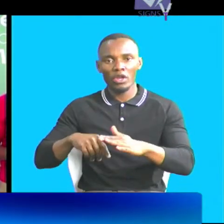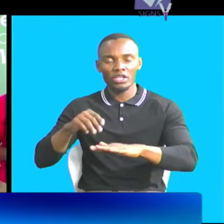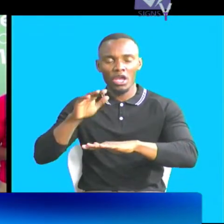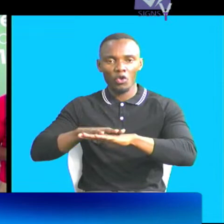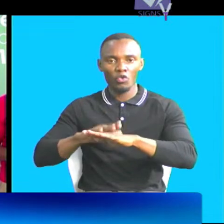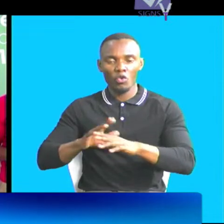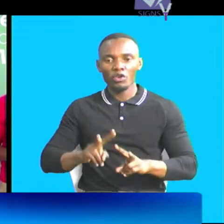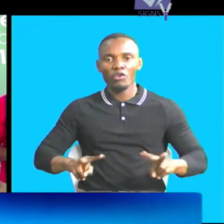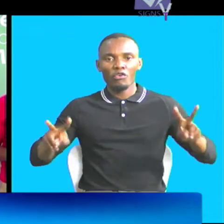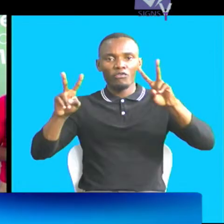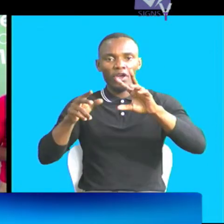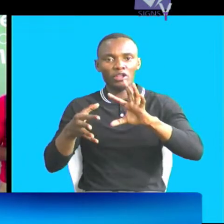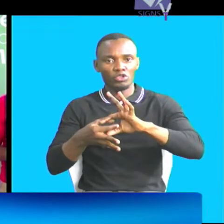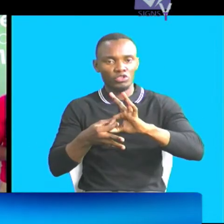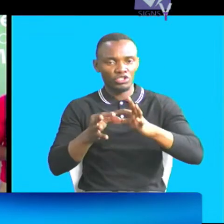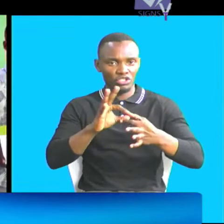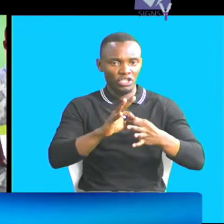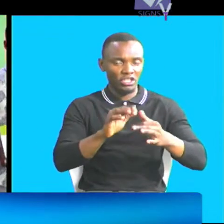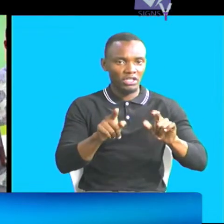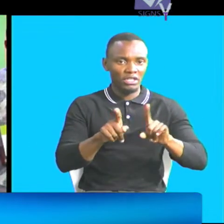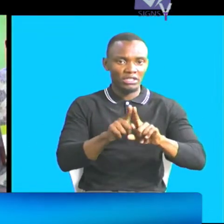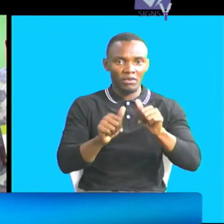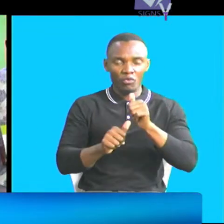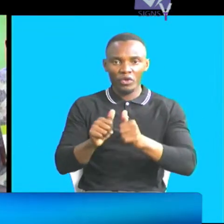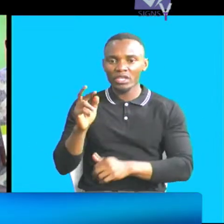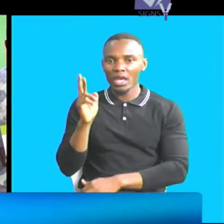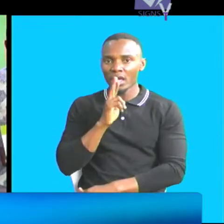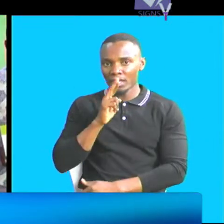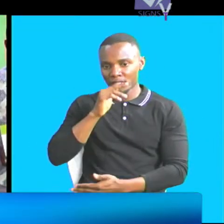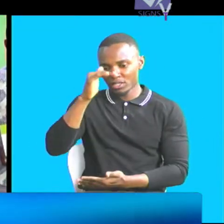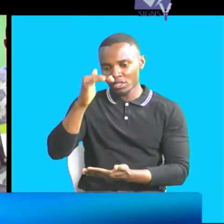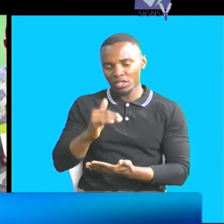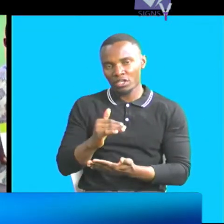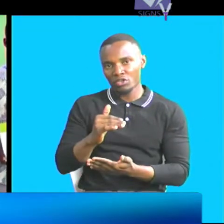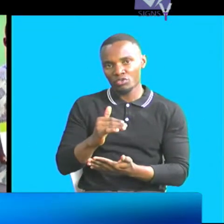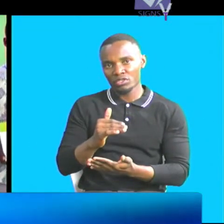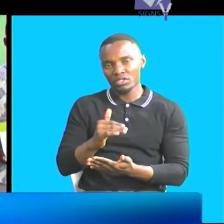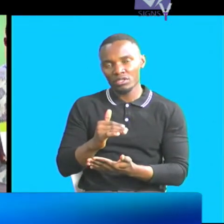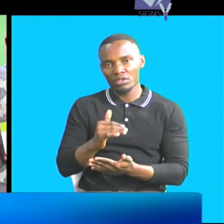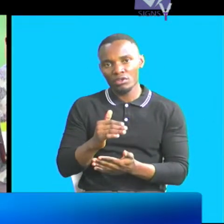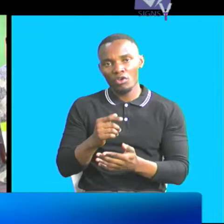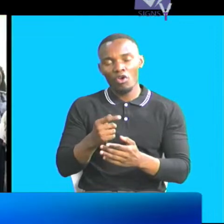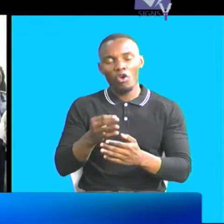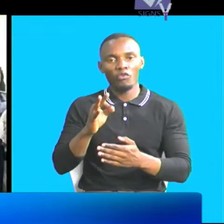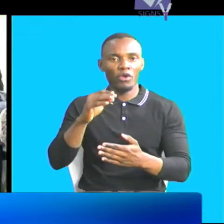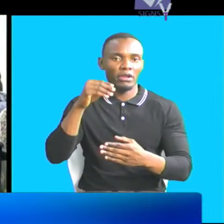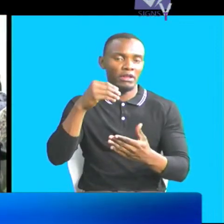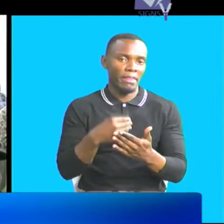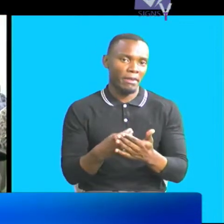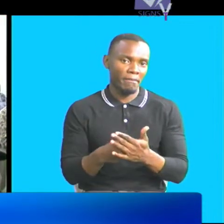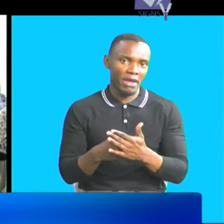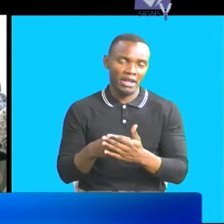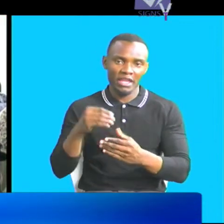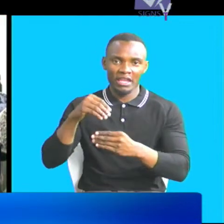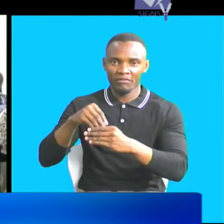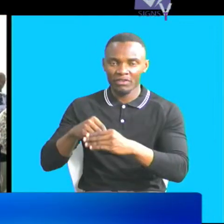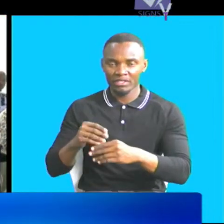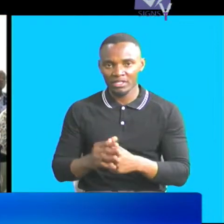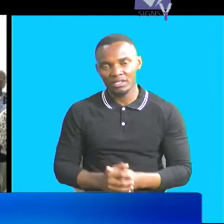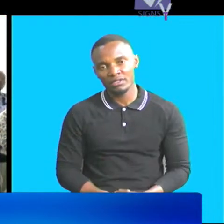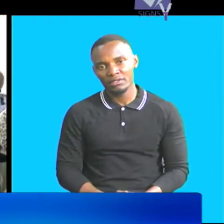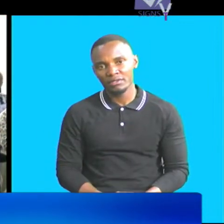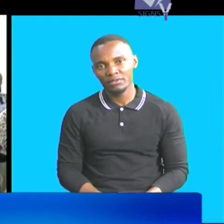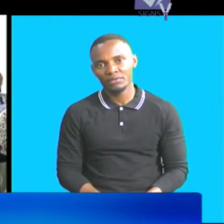chain that ultimately de-risks the capital investment that's required to do these